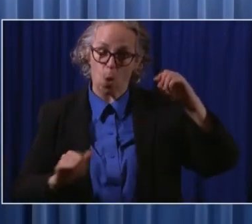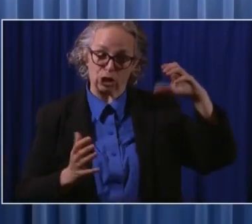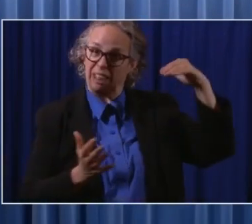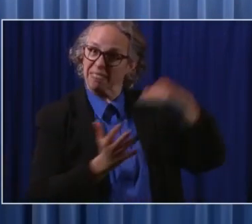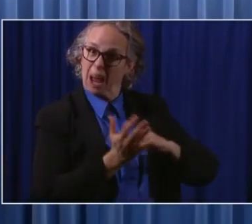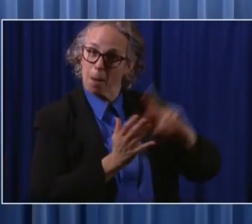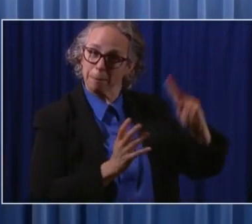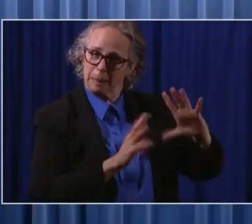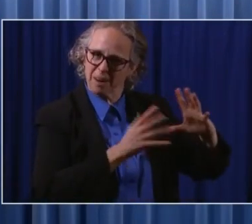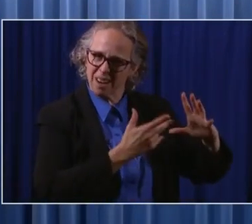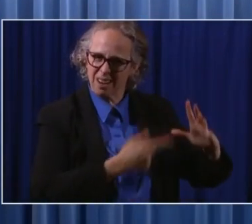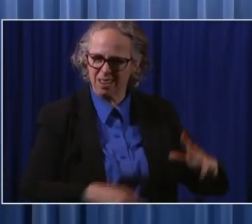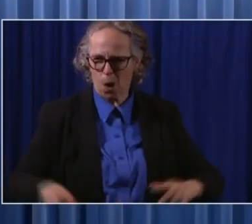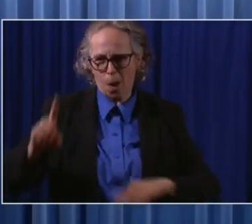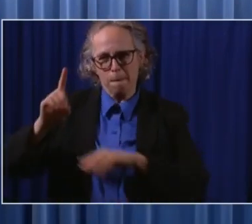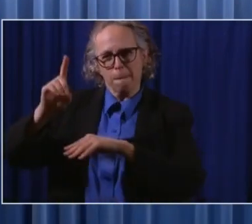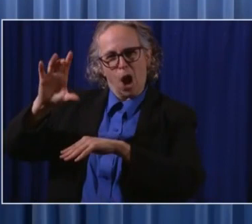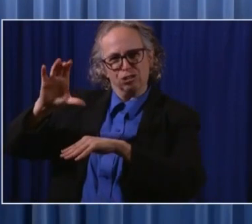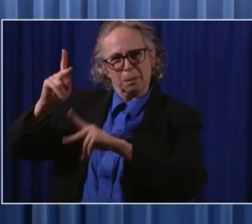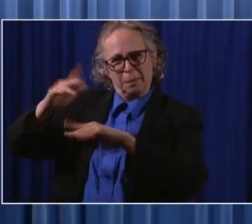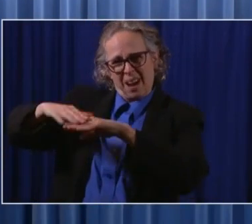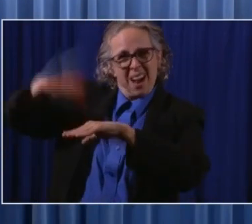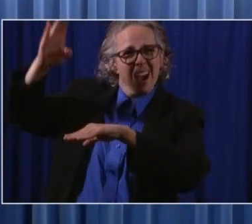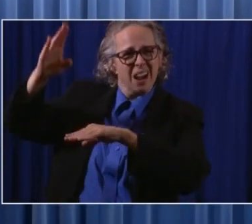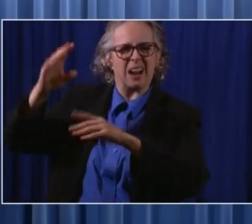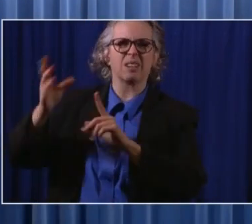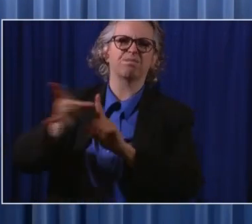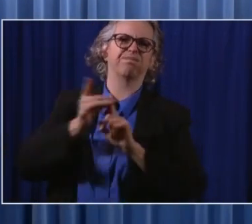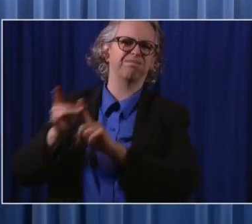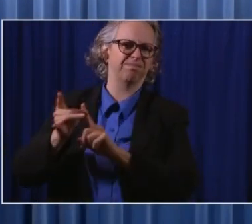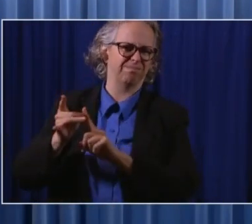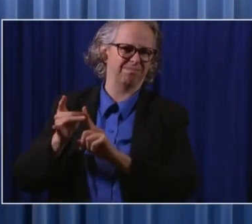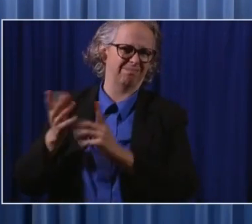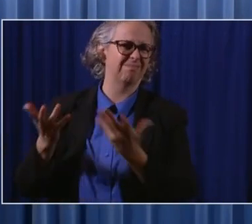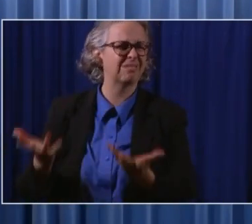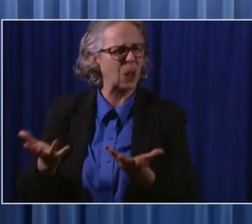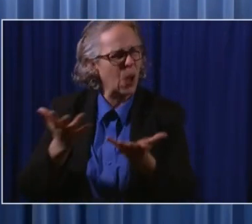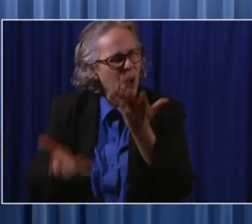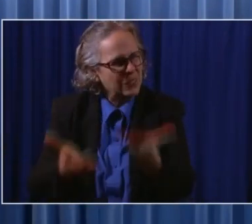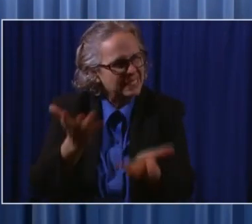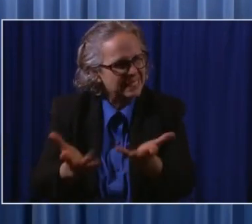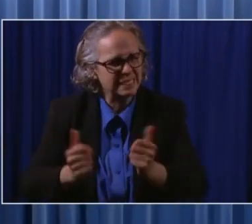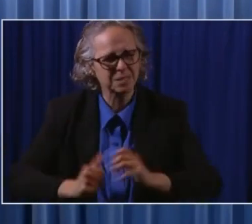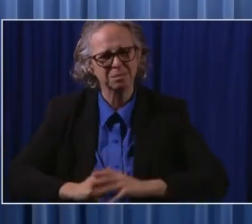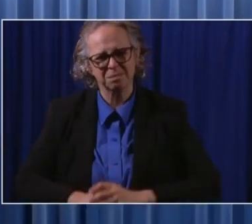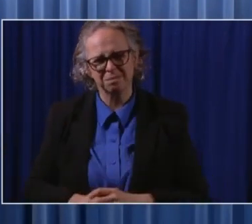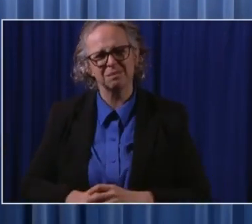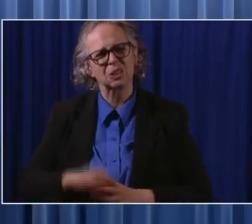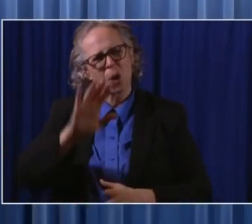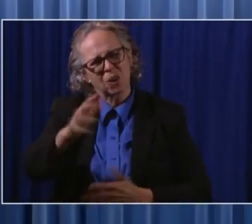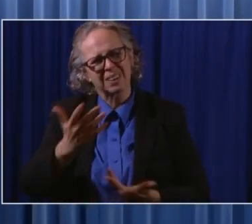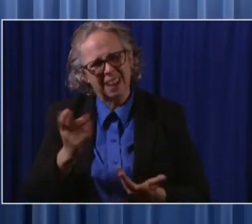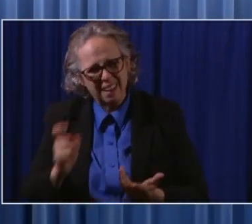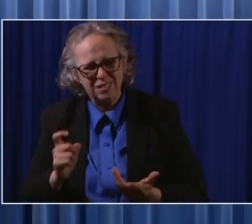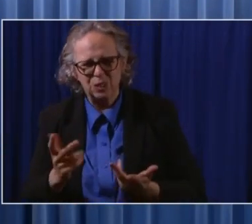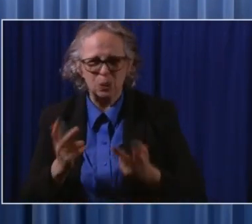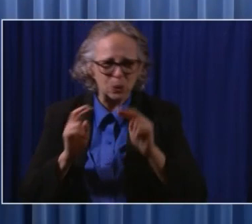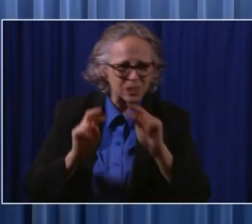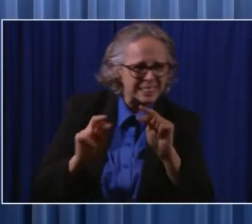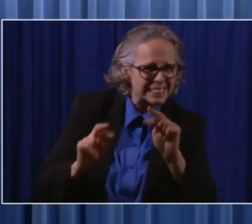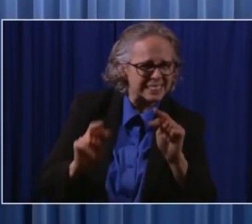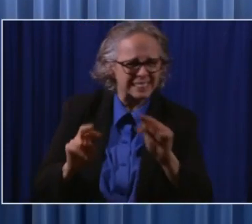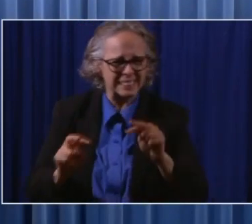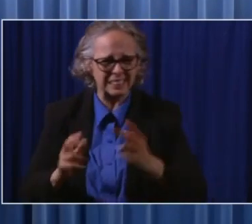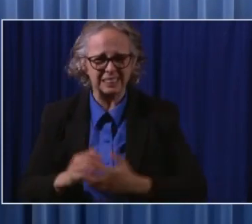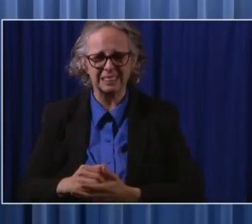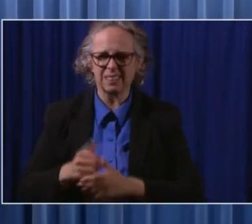Some of these counties are seeing cases decrease, others are increasing, but all remain at the level where the CDC considers spread of the virus to be high.